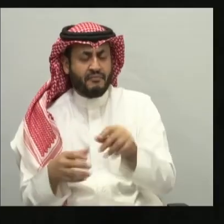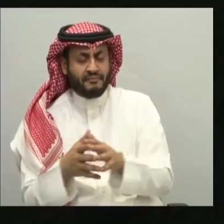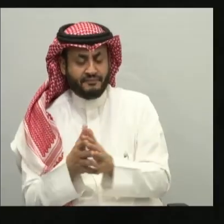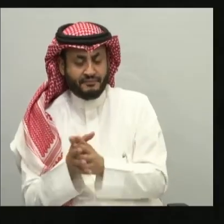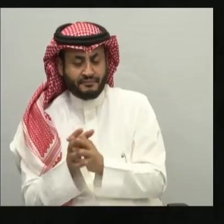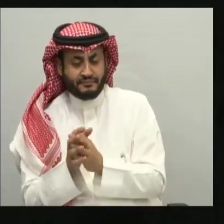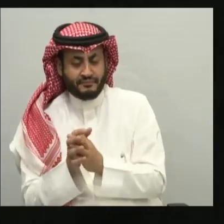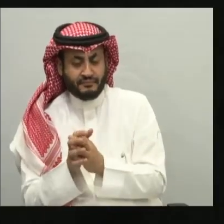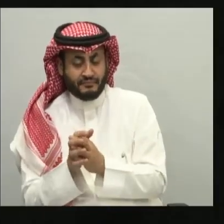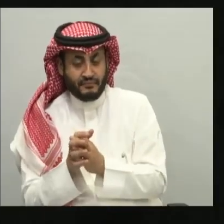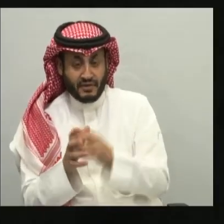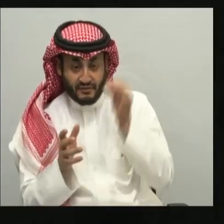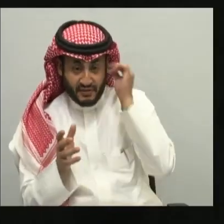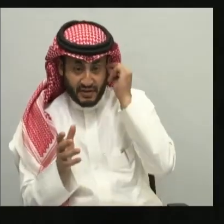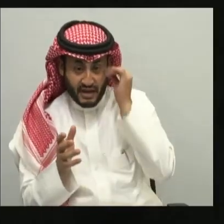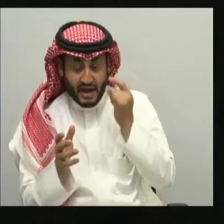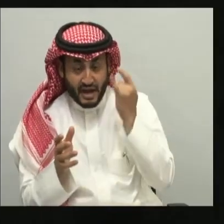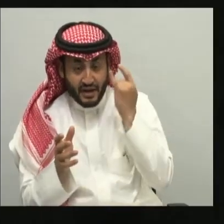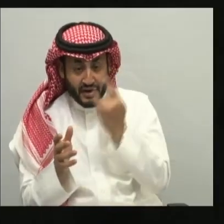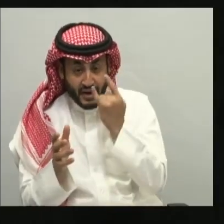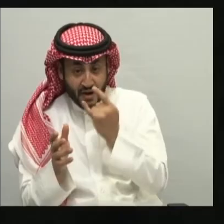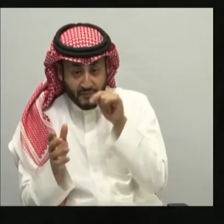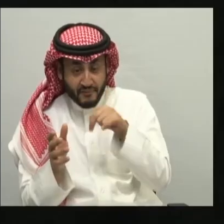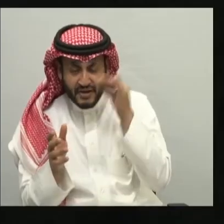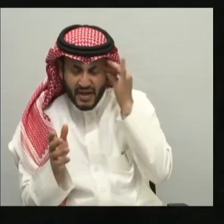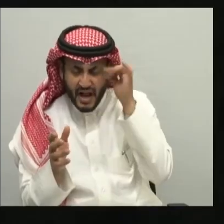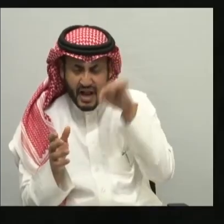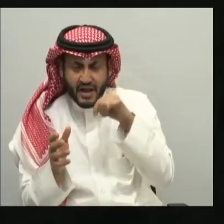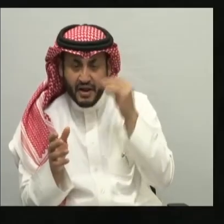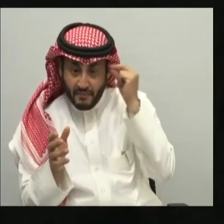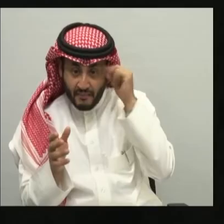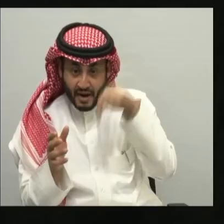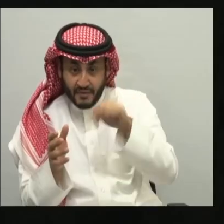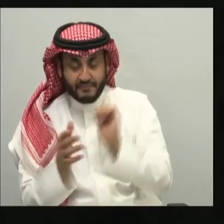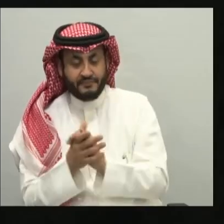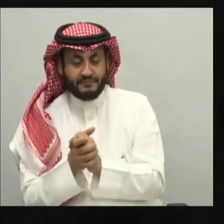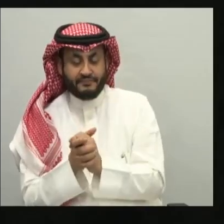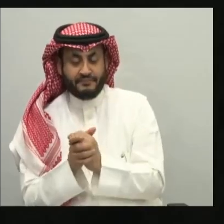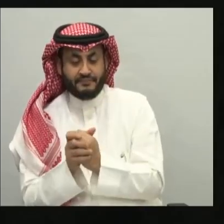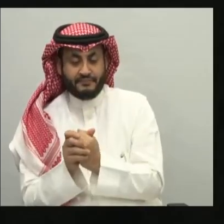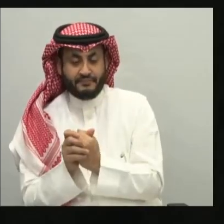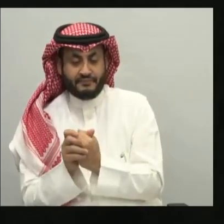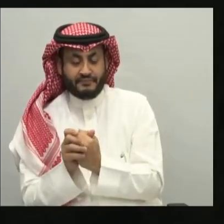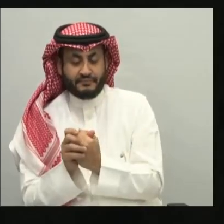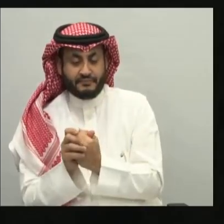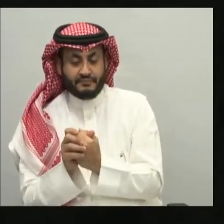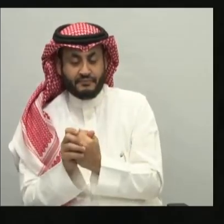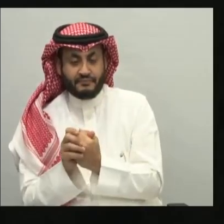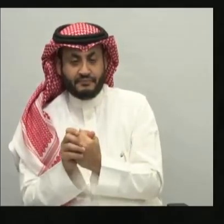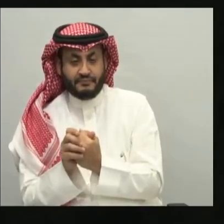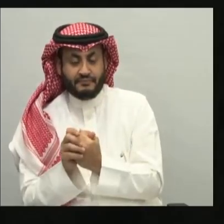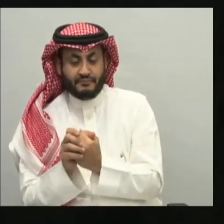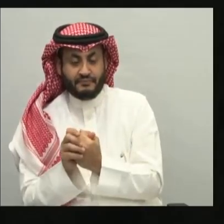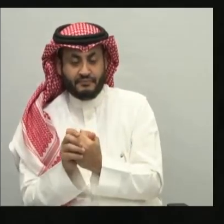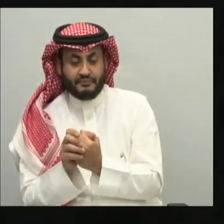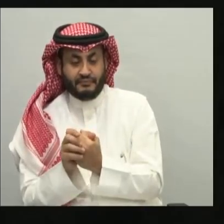there is an important information that we need to understand about the pronunciation of going